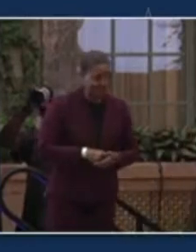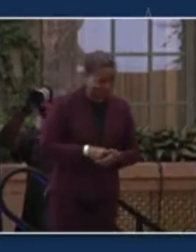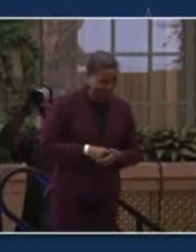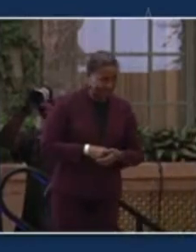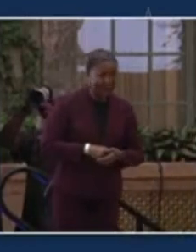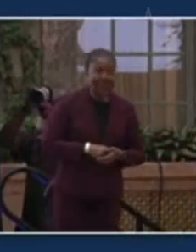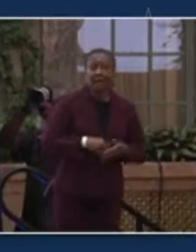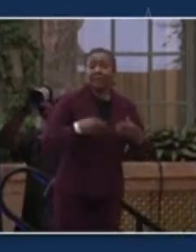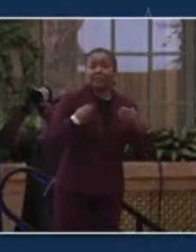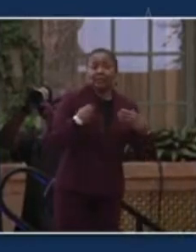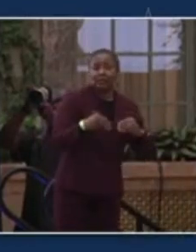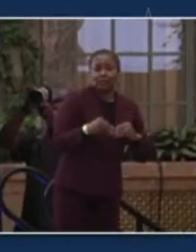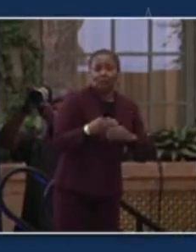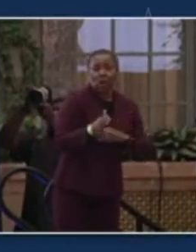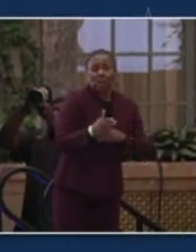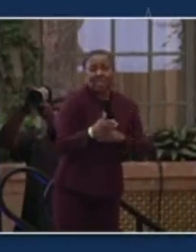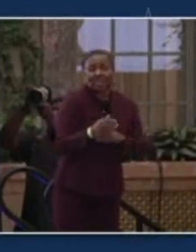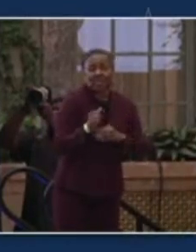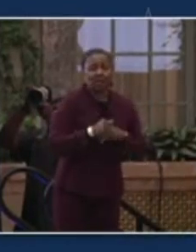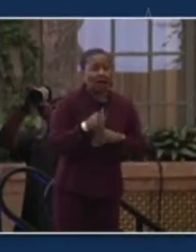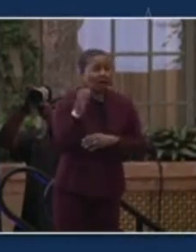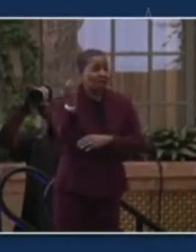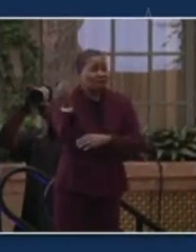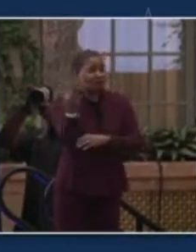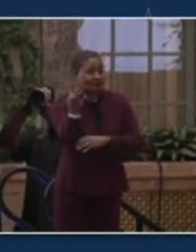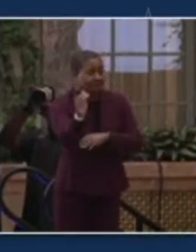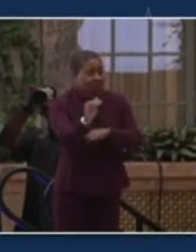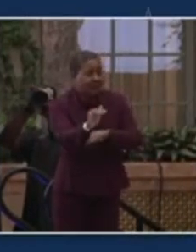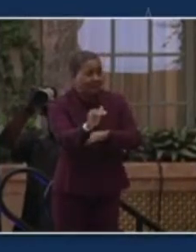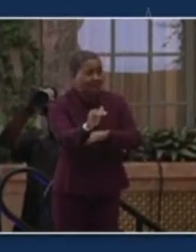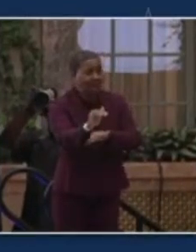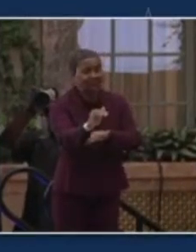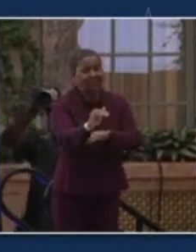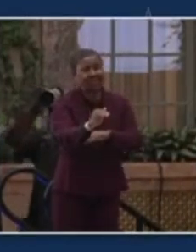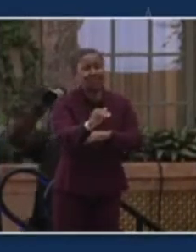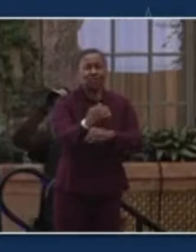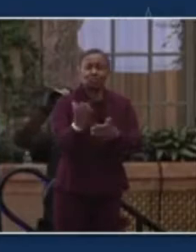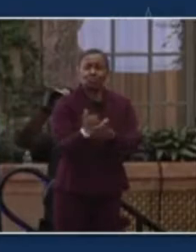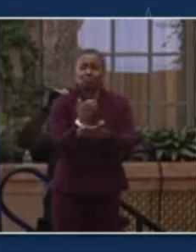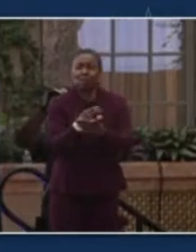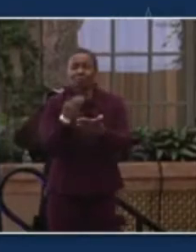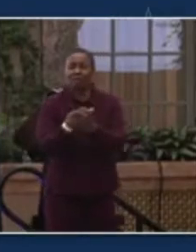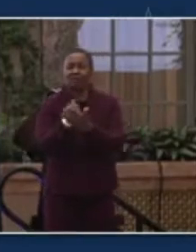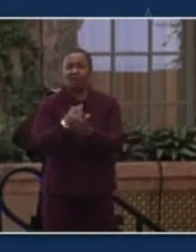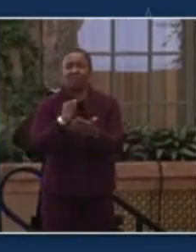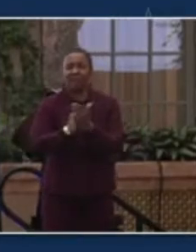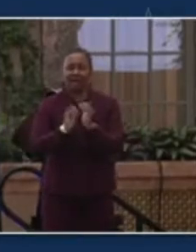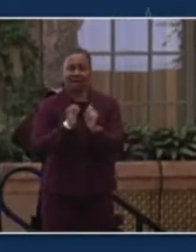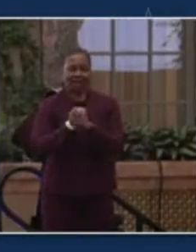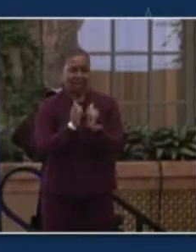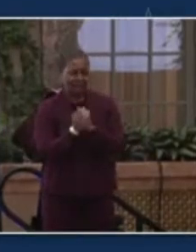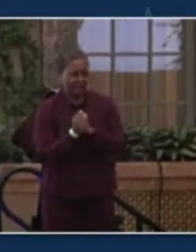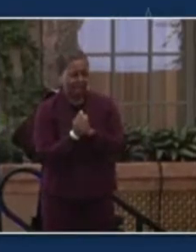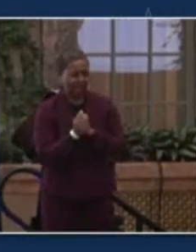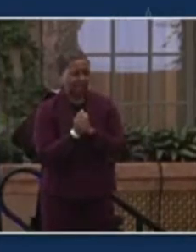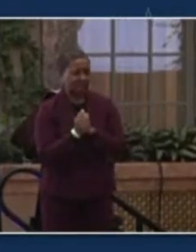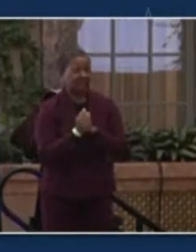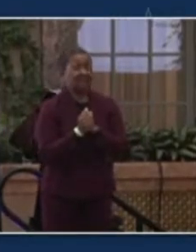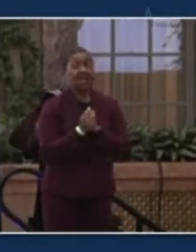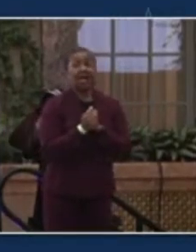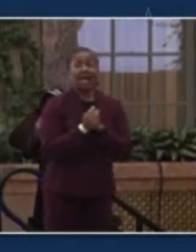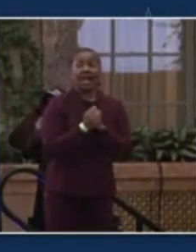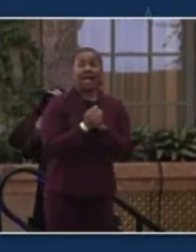sold catfish dinners on Friday to raise money for the Washington campaign. And then they made their way to the polls